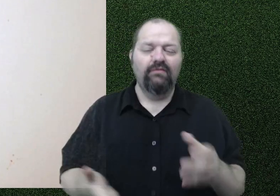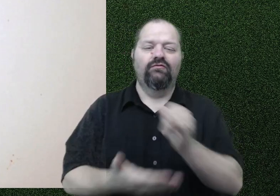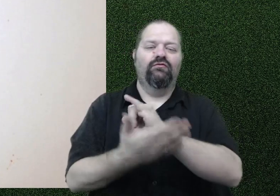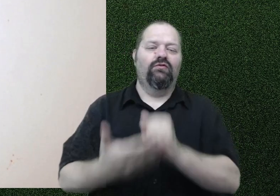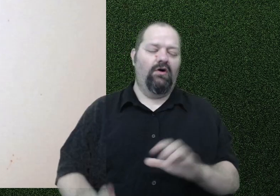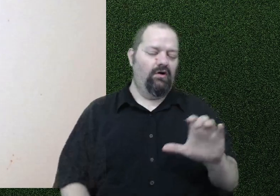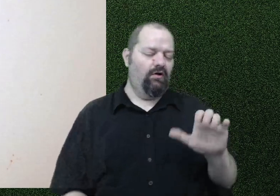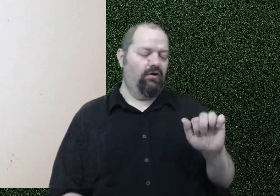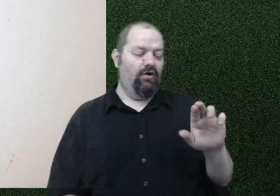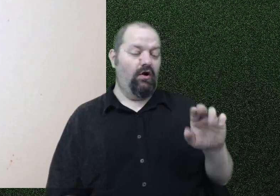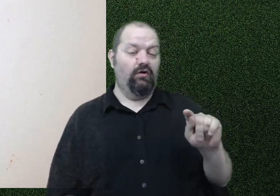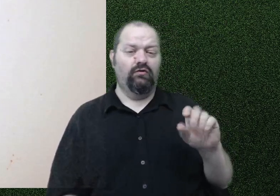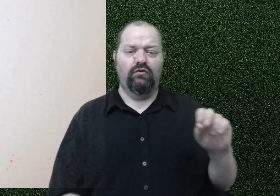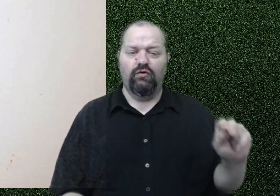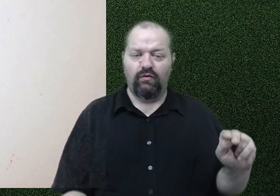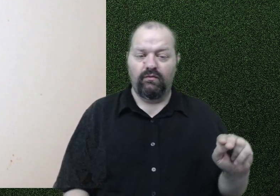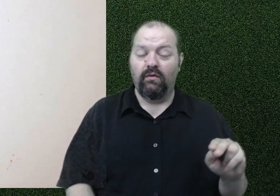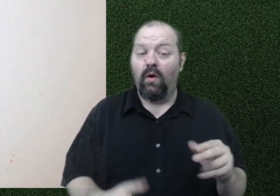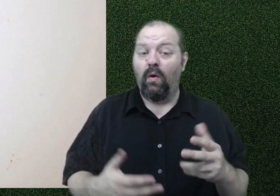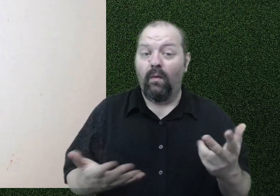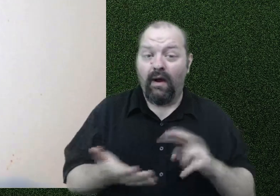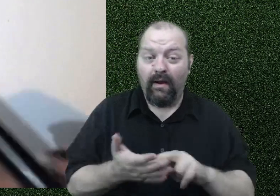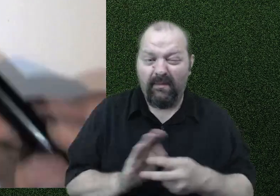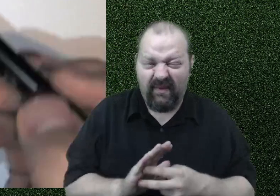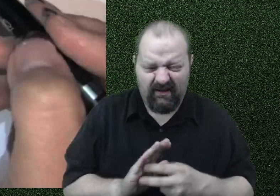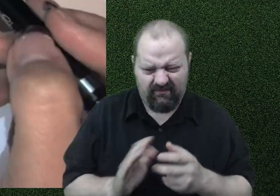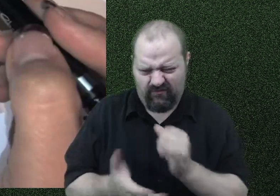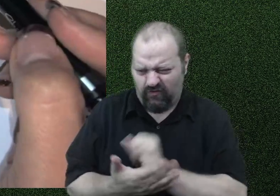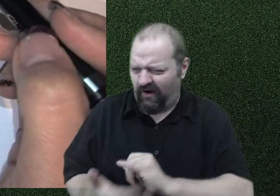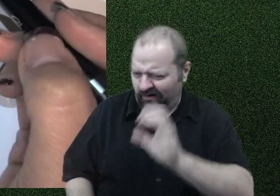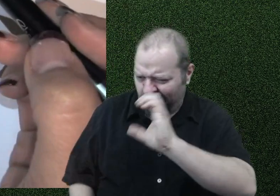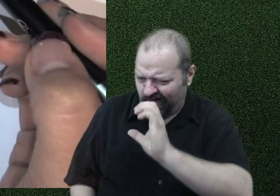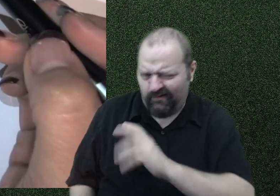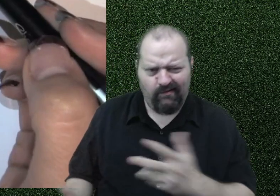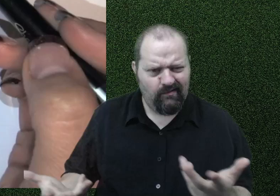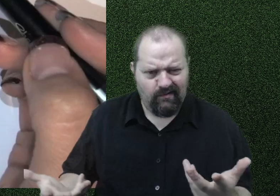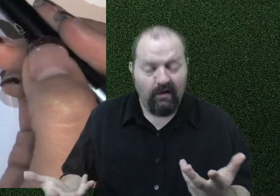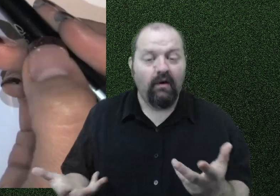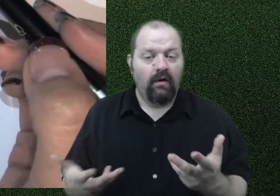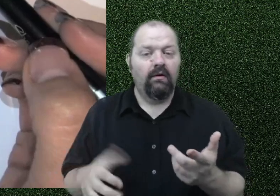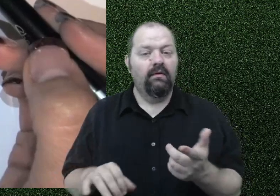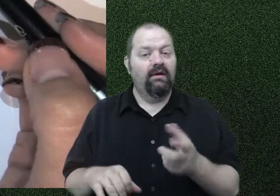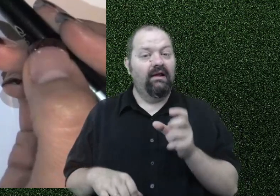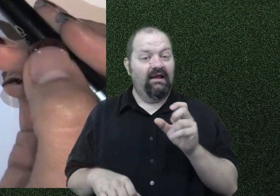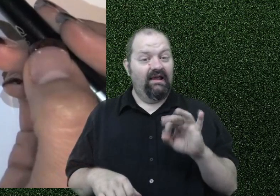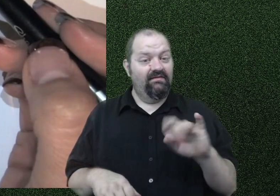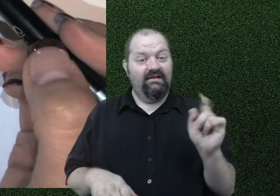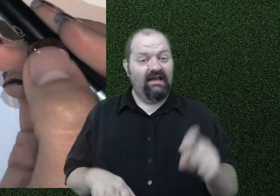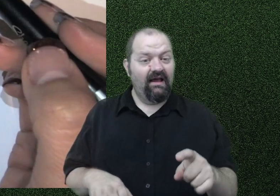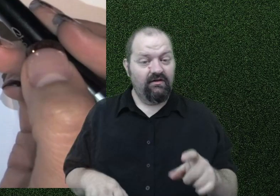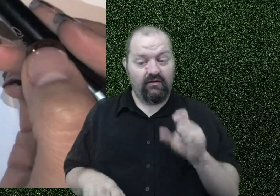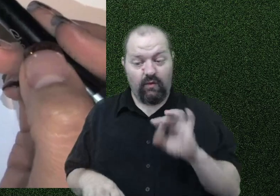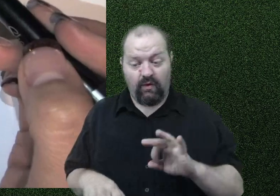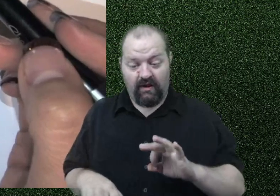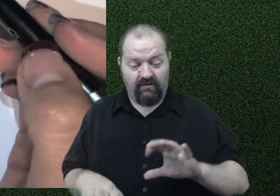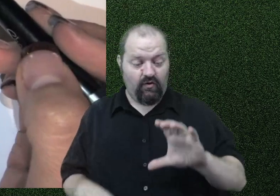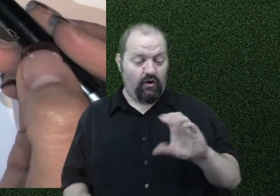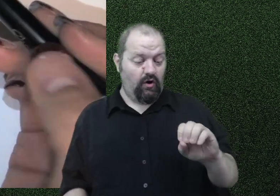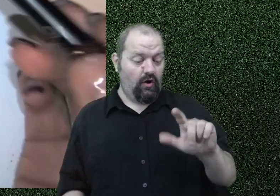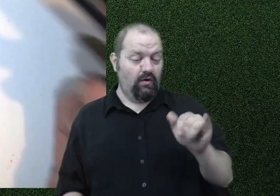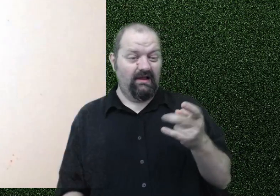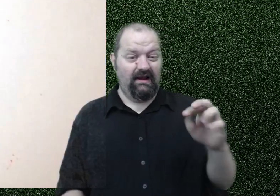mean a cartoon? Well, let's think about the possibilities. They're asking if the points are collinear. They're asking if